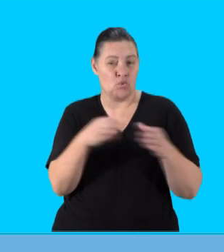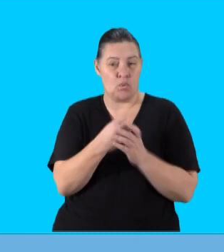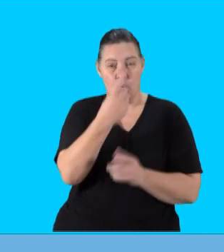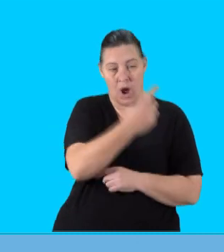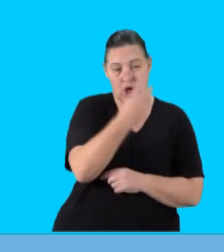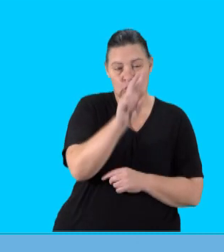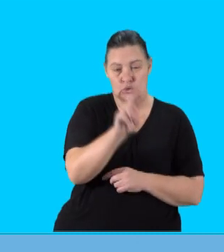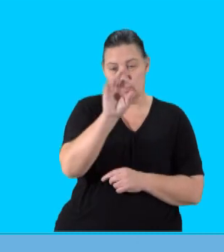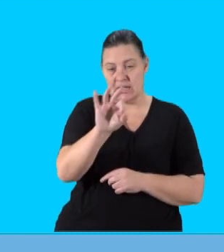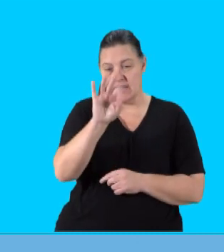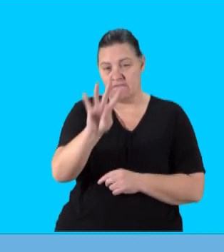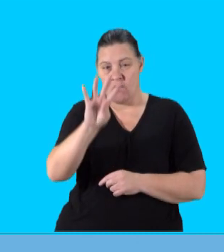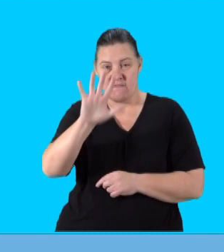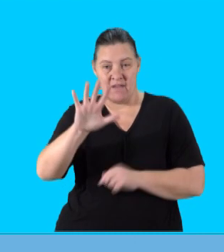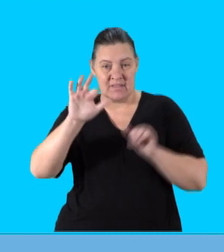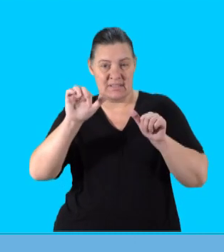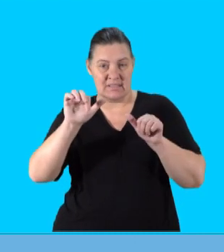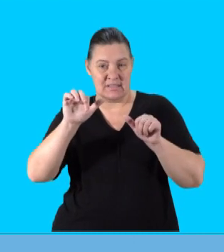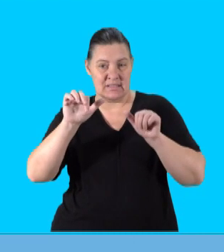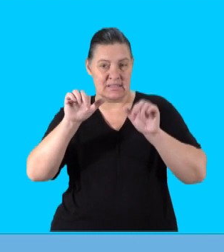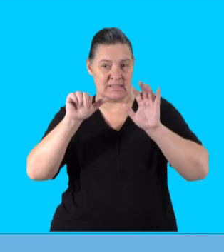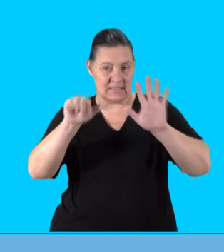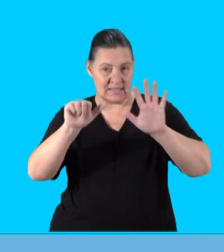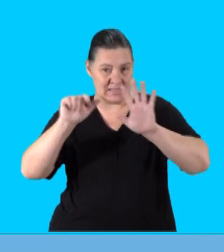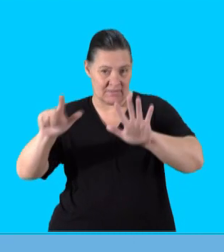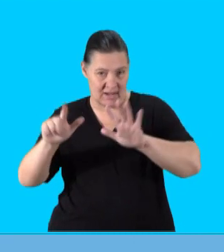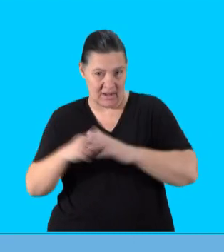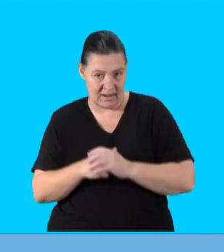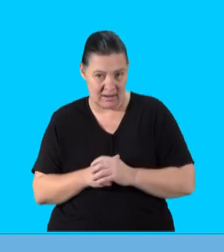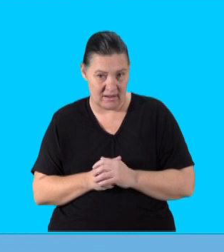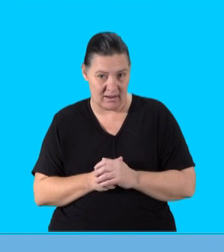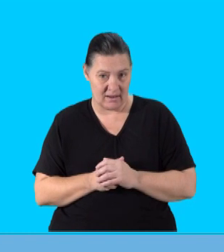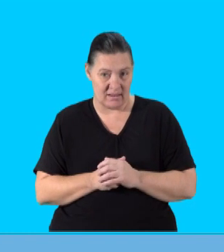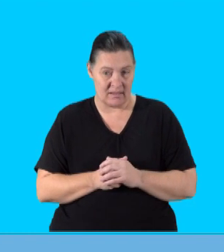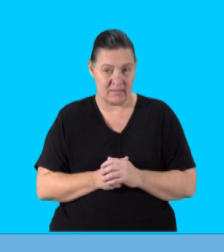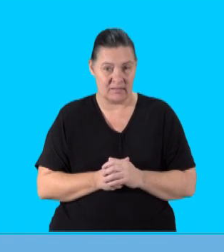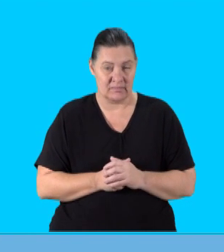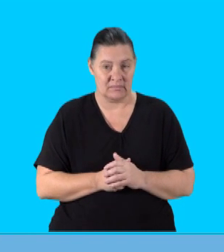group 1, 2, 3, 4, 5, 6, 7. So group, easy.